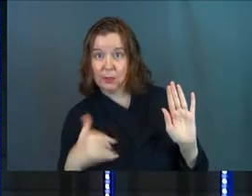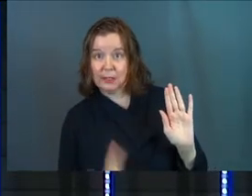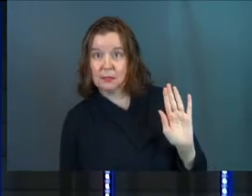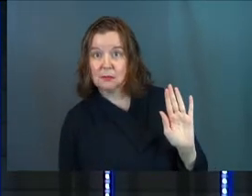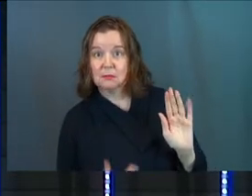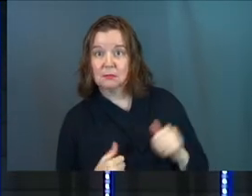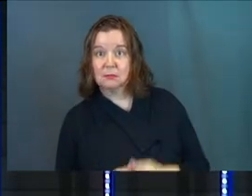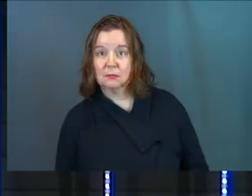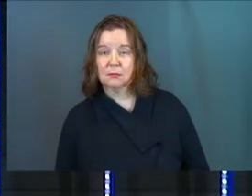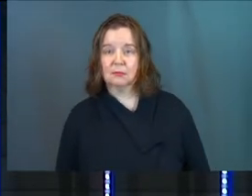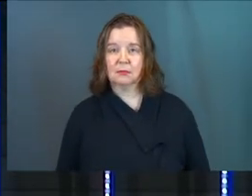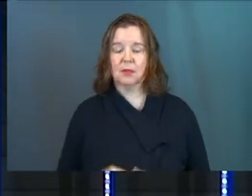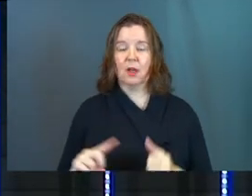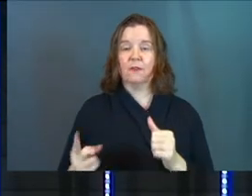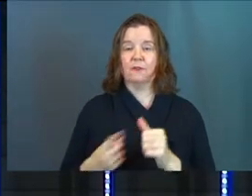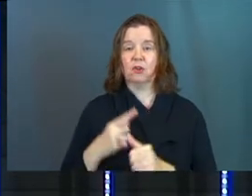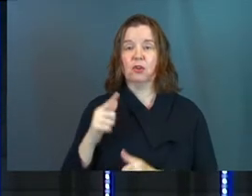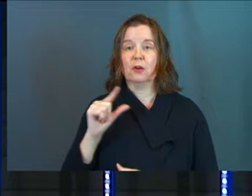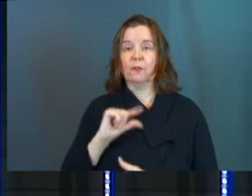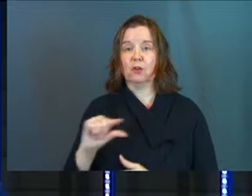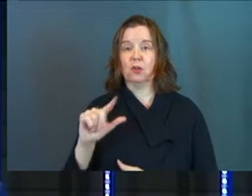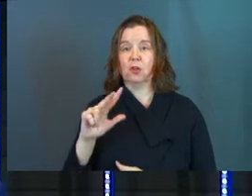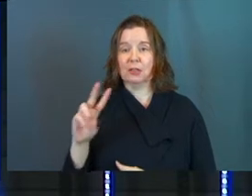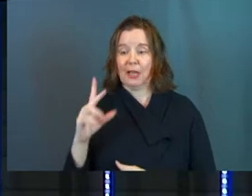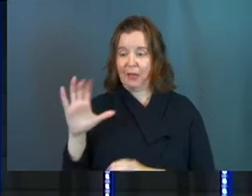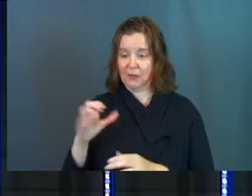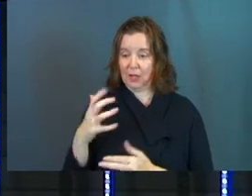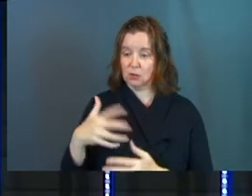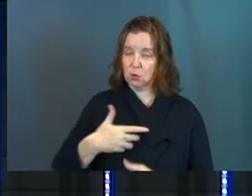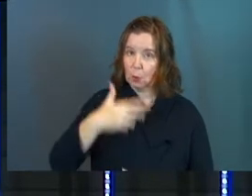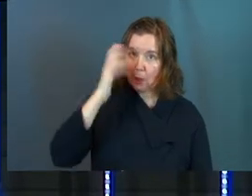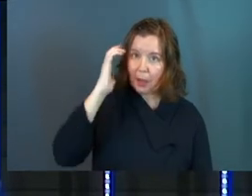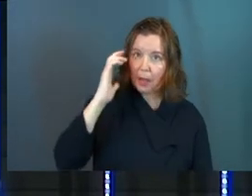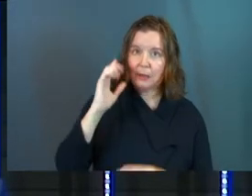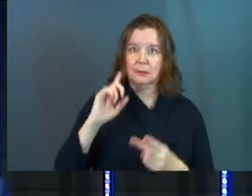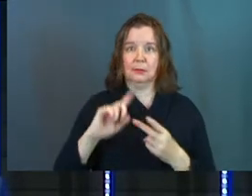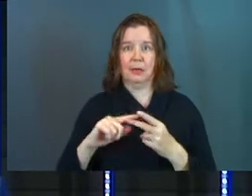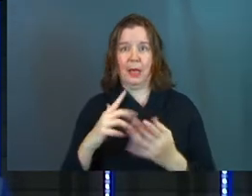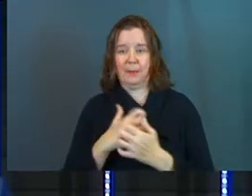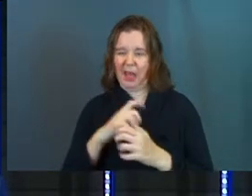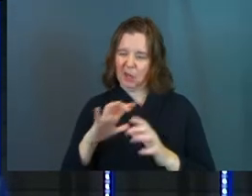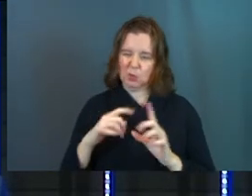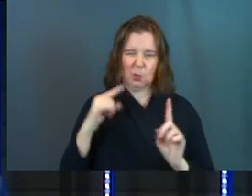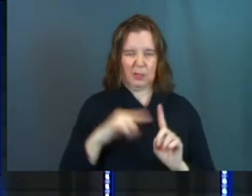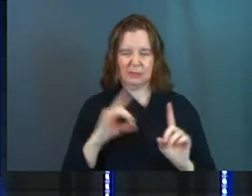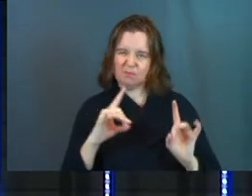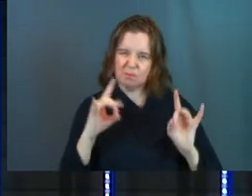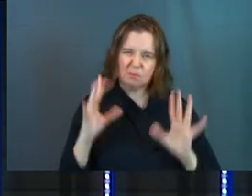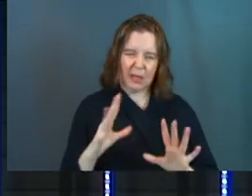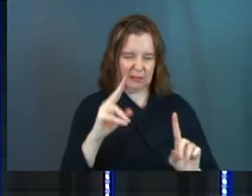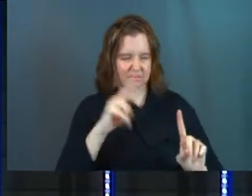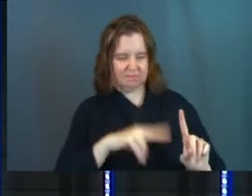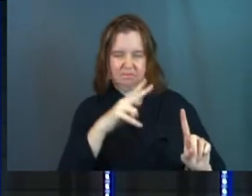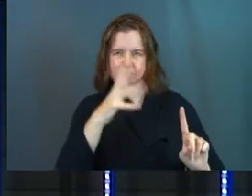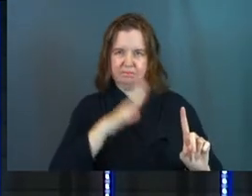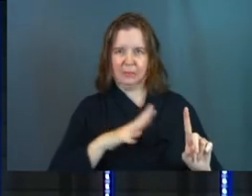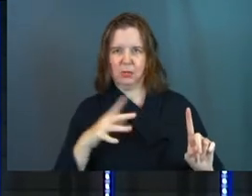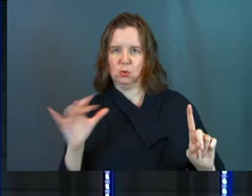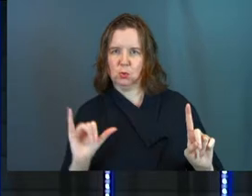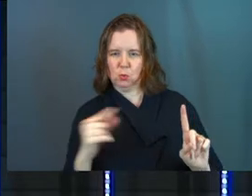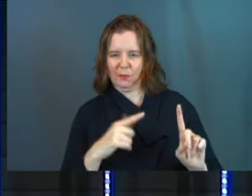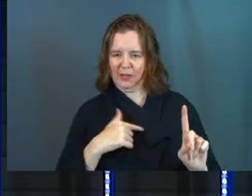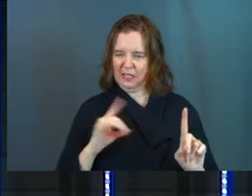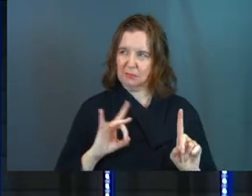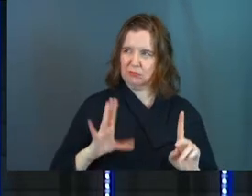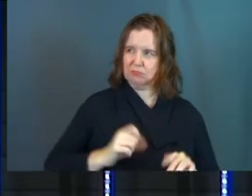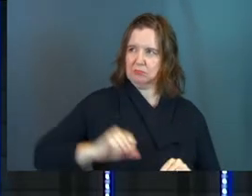this. Verse 36, I've done this to both lions and bears, and I'll do this to this stinking pagan Philistine too. For he